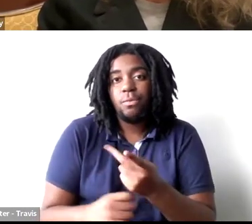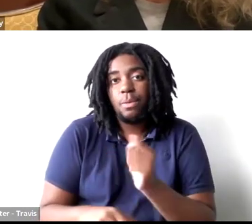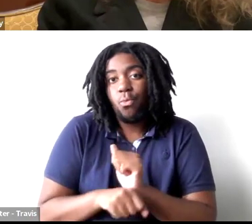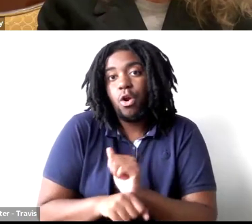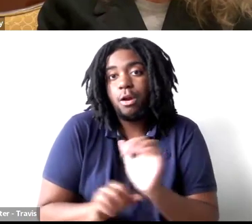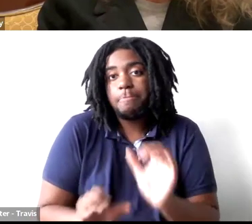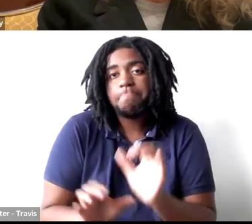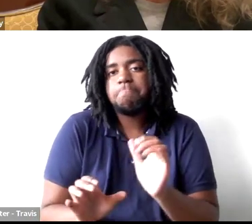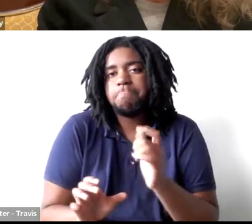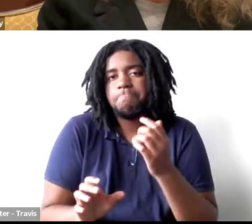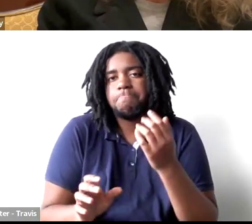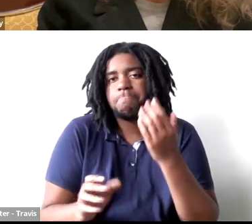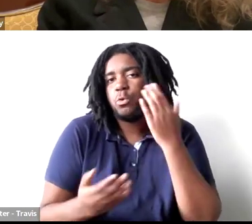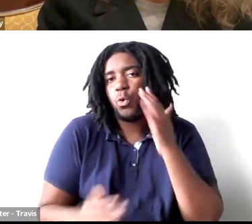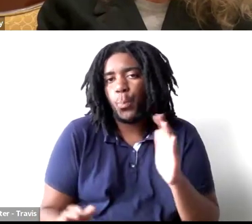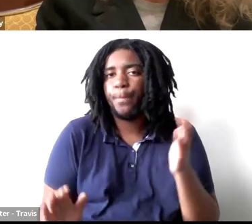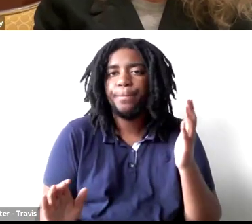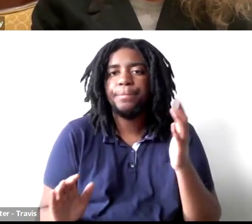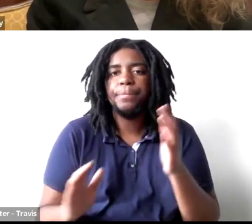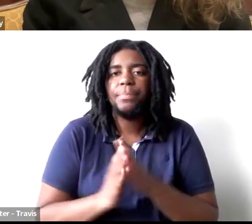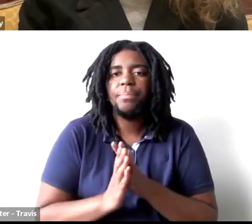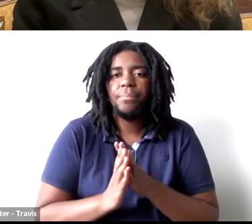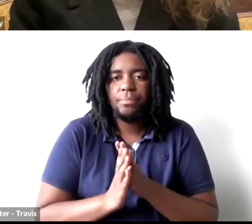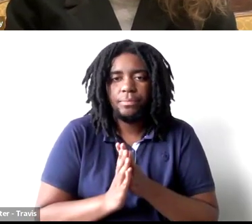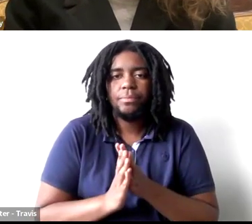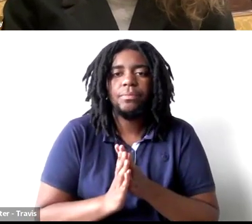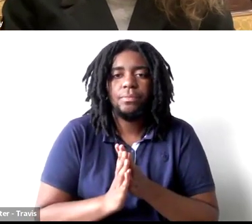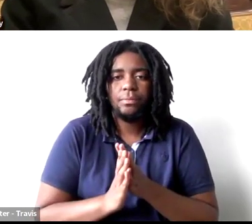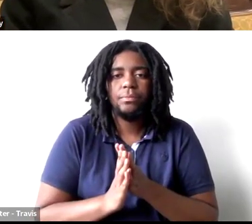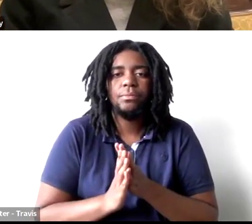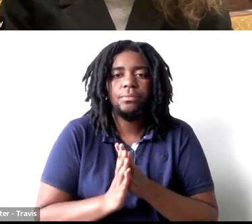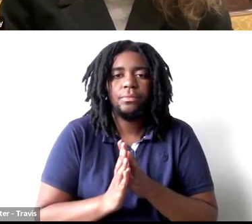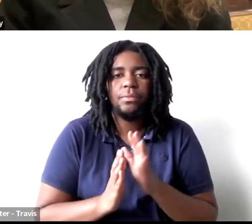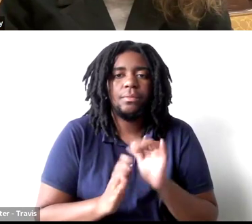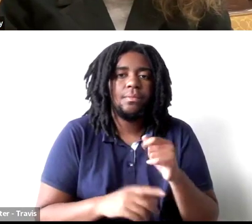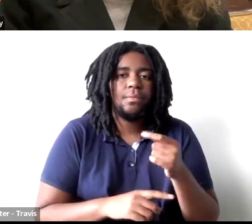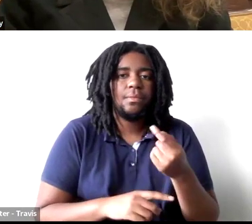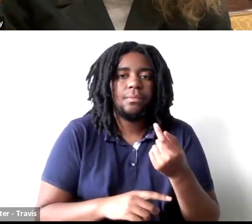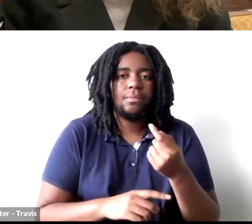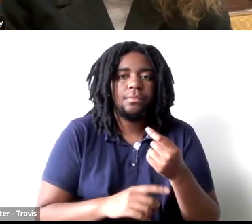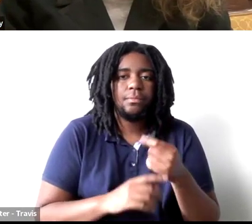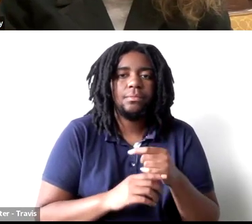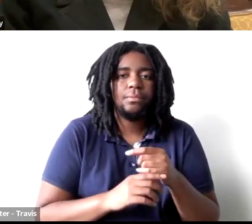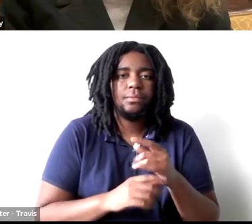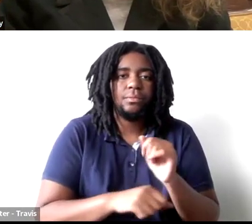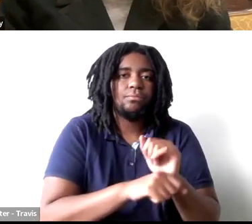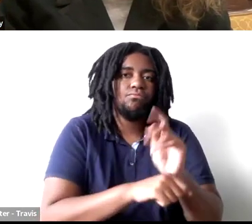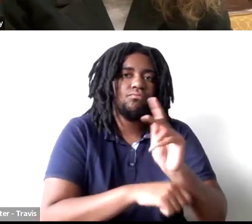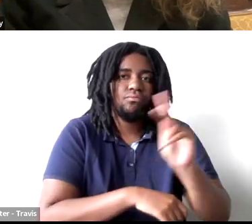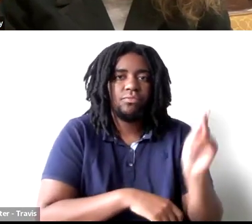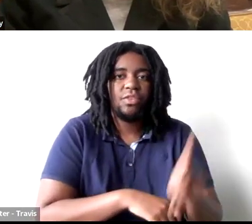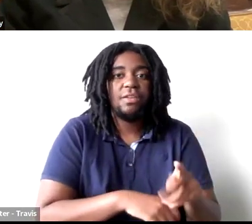active in, or if they were active in Philadelphia in a larger context, or they just came to the Peale